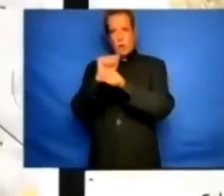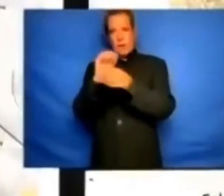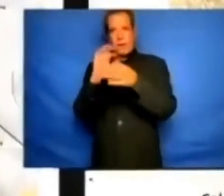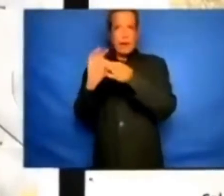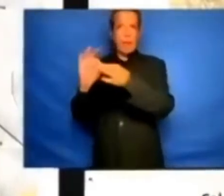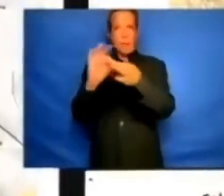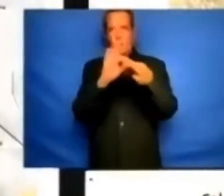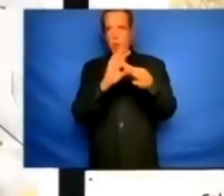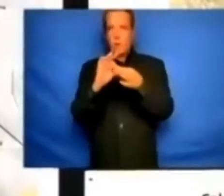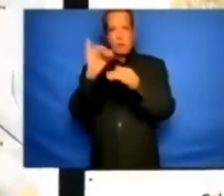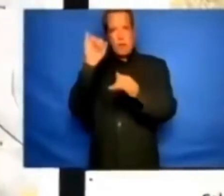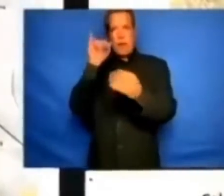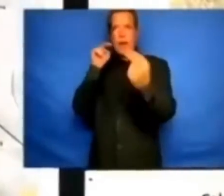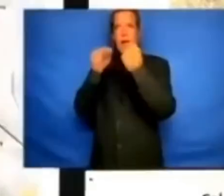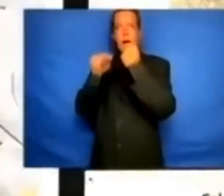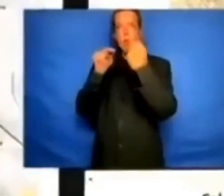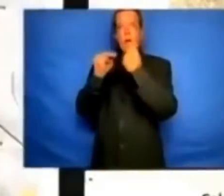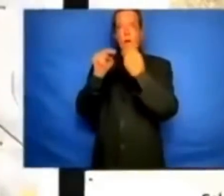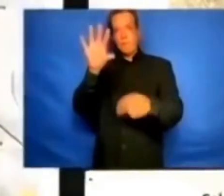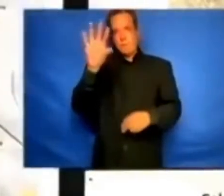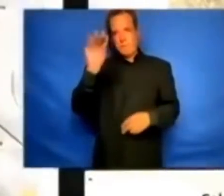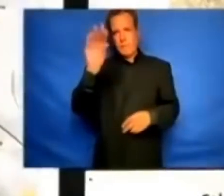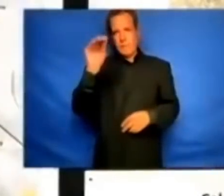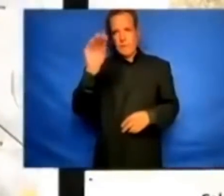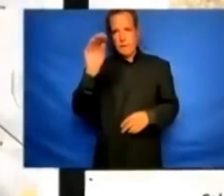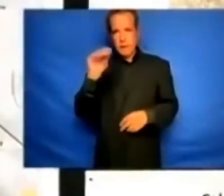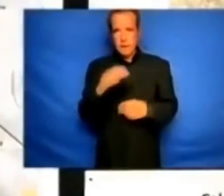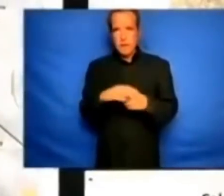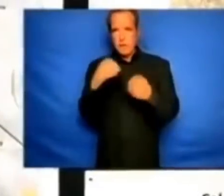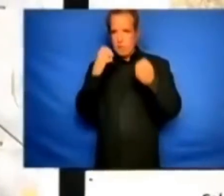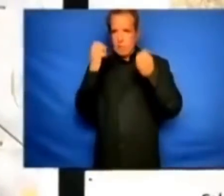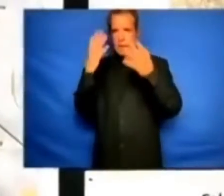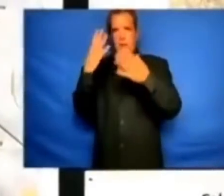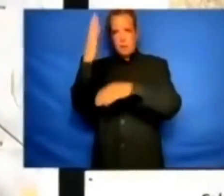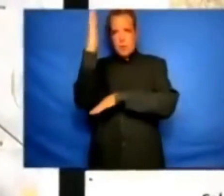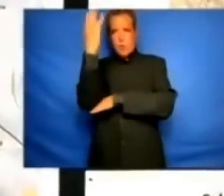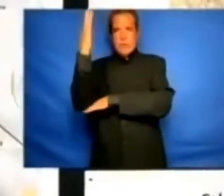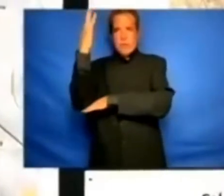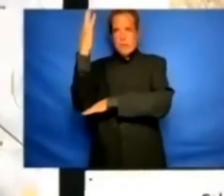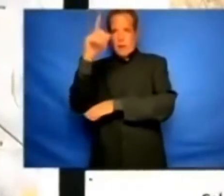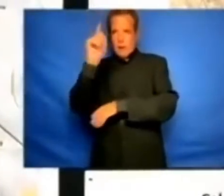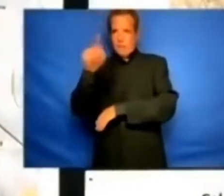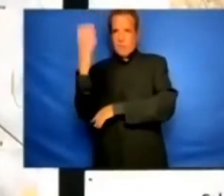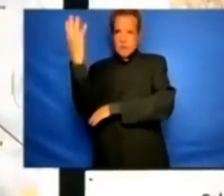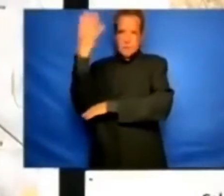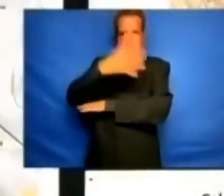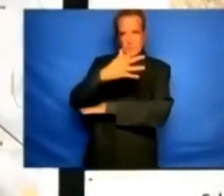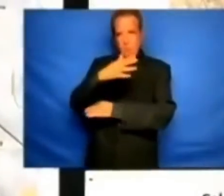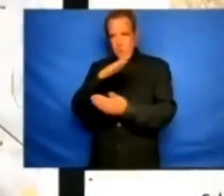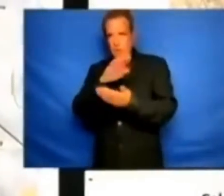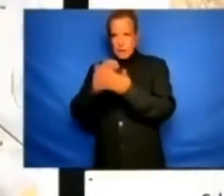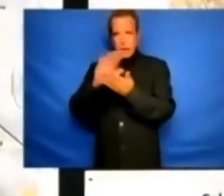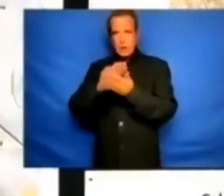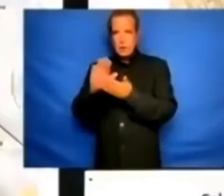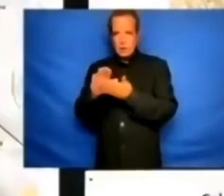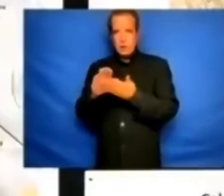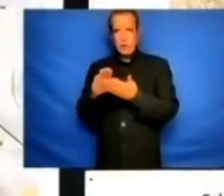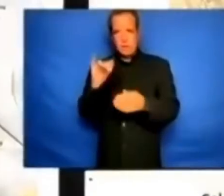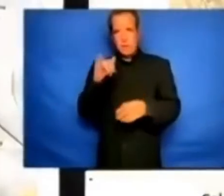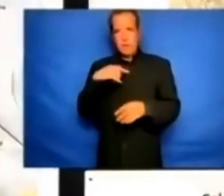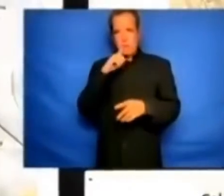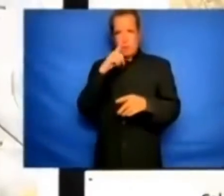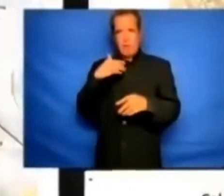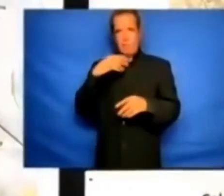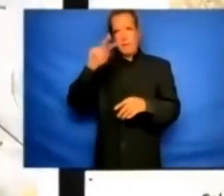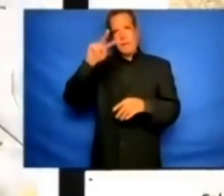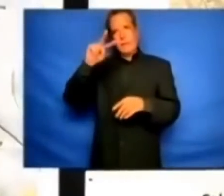Highway 50, the work that goes into it, the thousands of trees that have to be felled. And I talked last night about those secondary effects from the